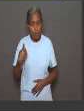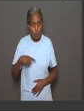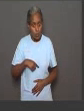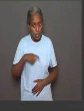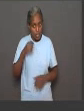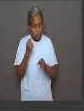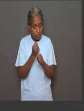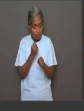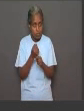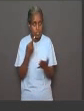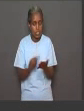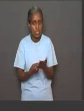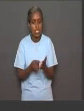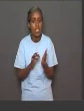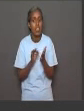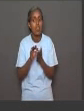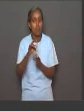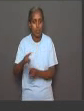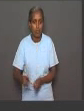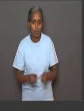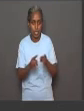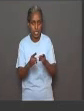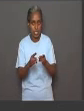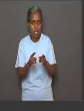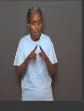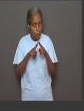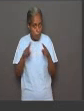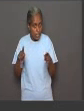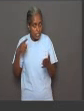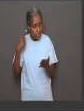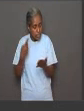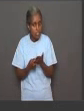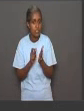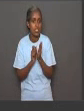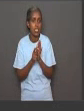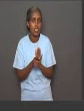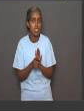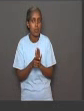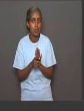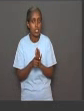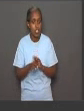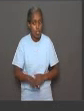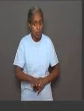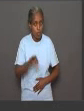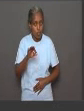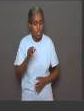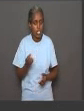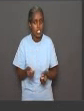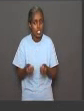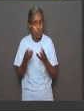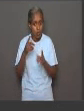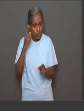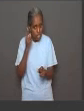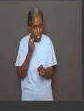We can do this in a number of ways, but this example provides